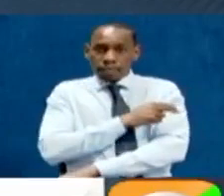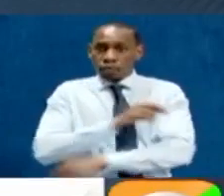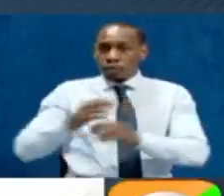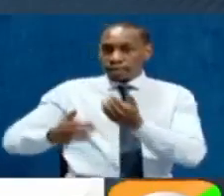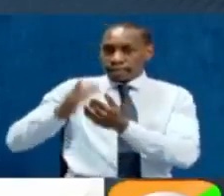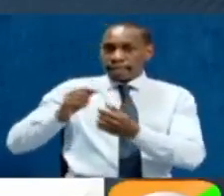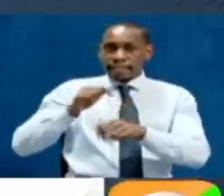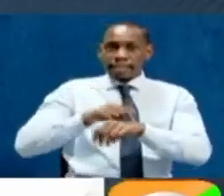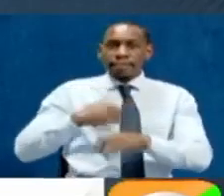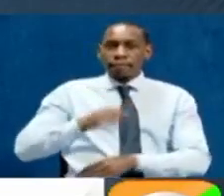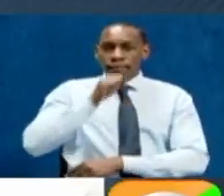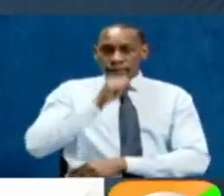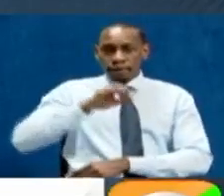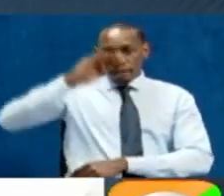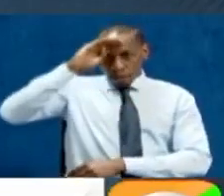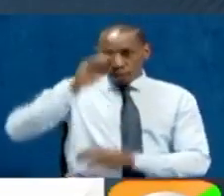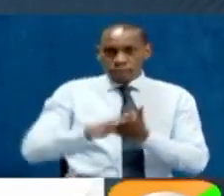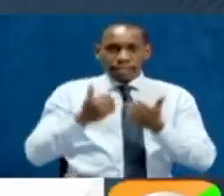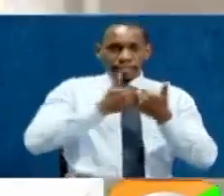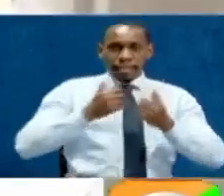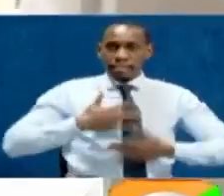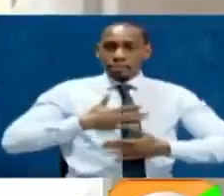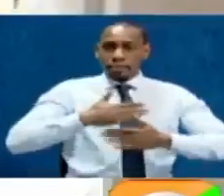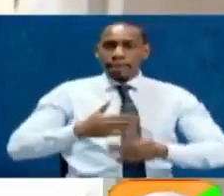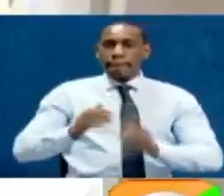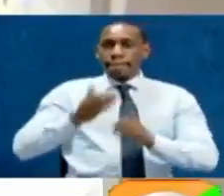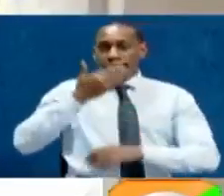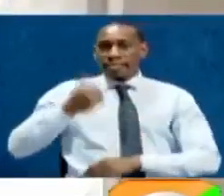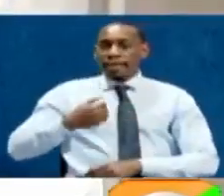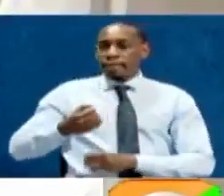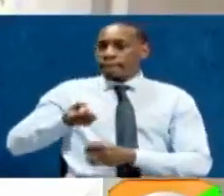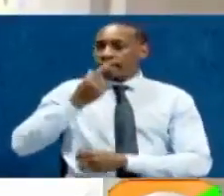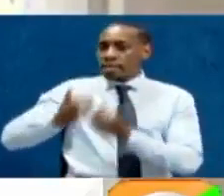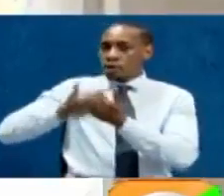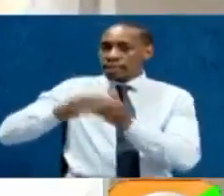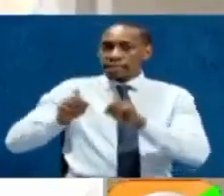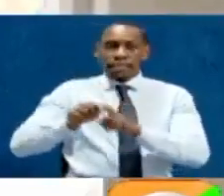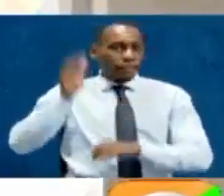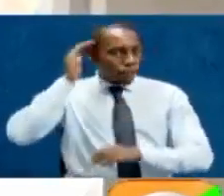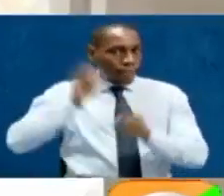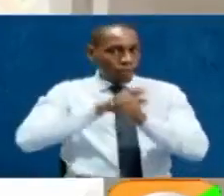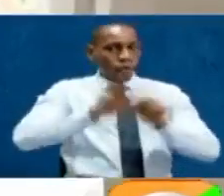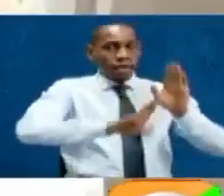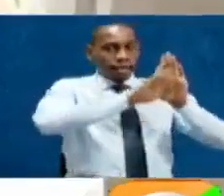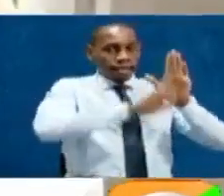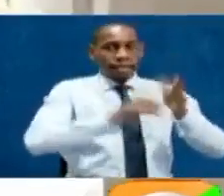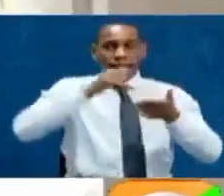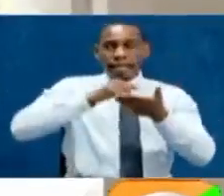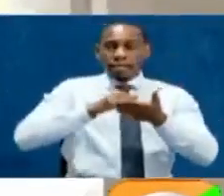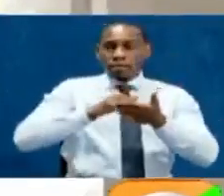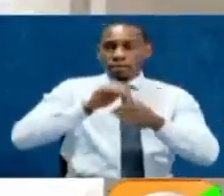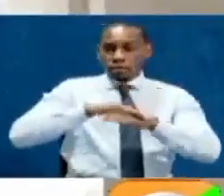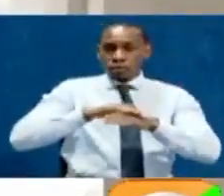have fever, cough and difficulty in breathing, they should seek medical attention. They should follow COVID-19 guidelines, including